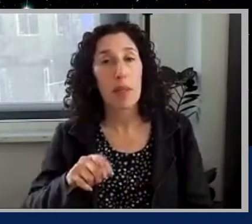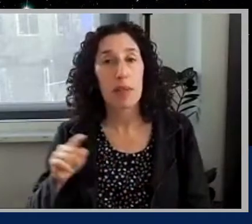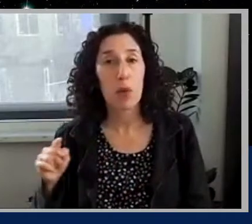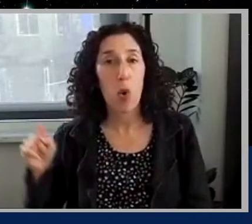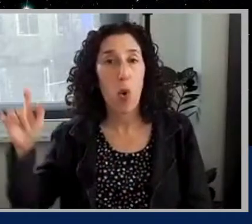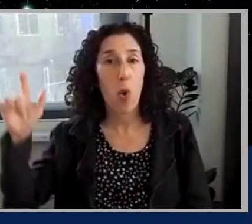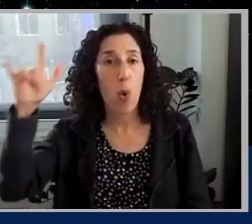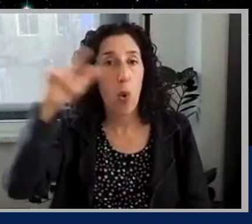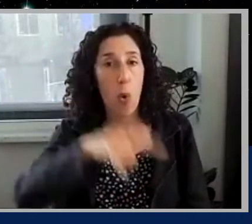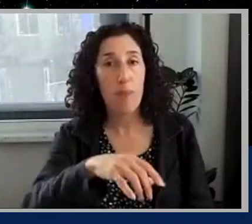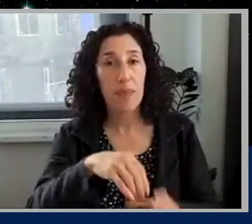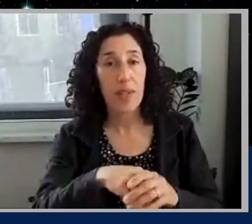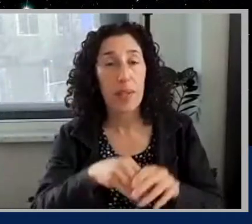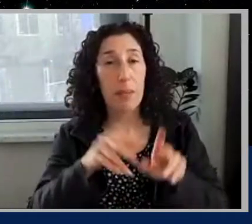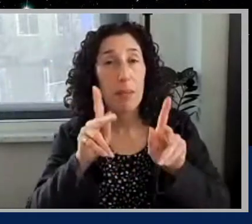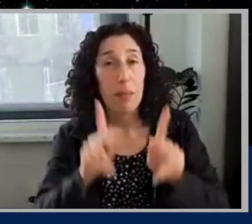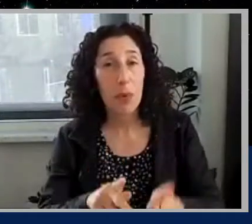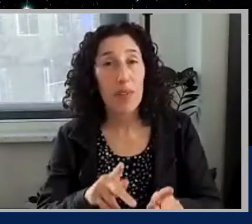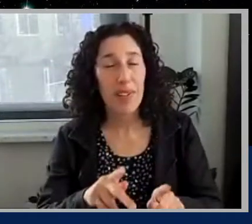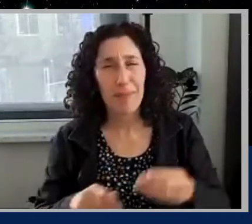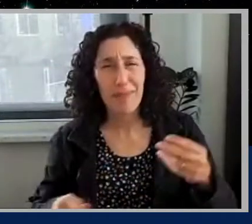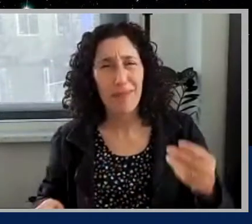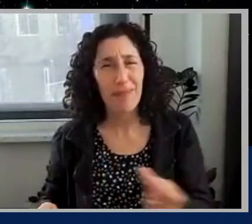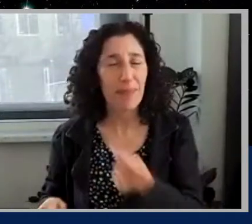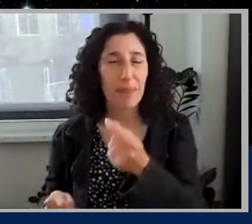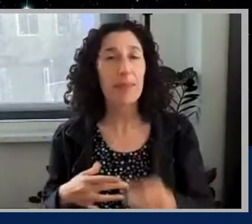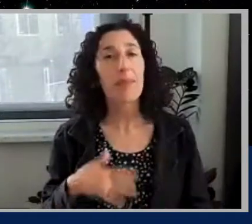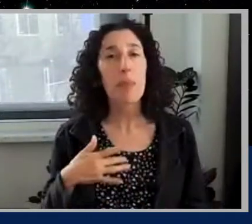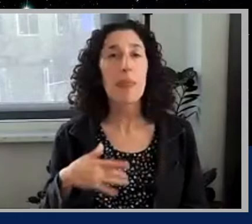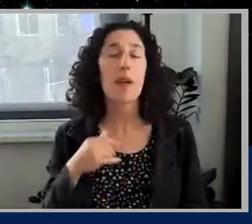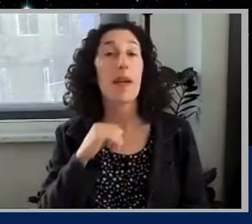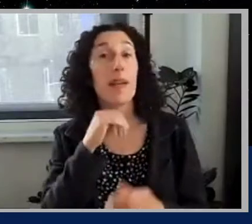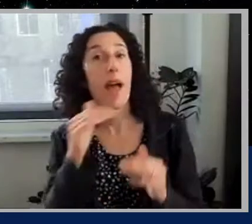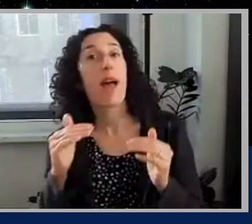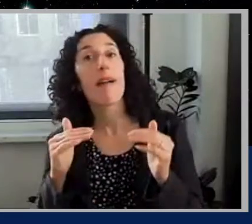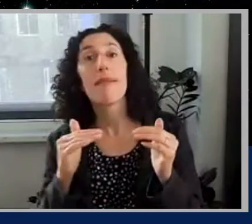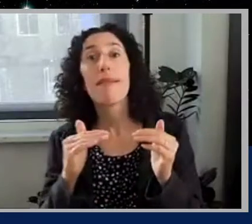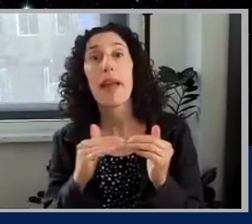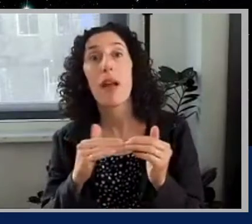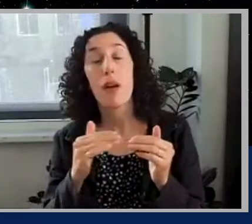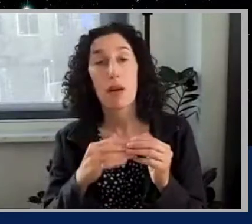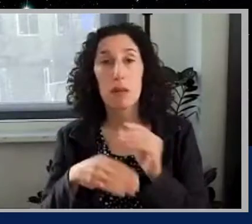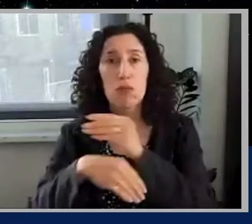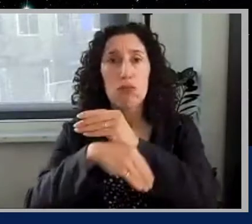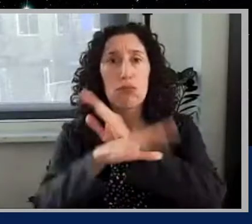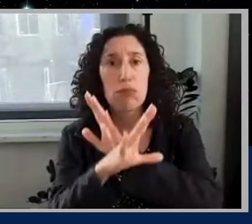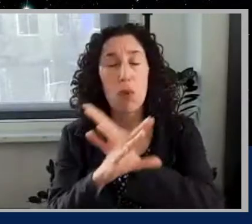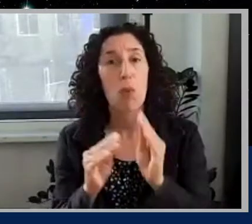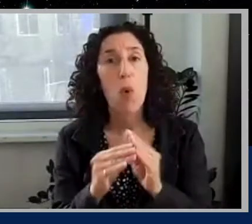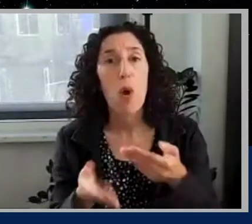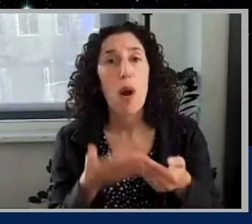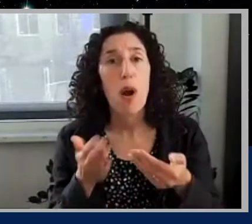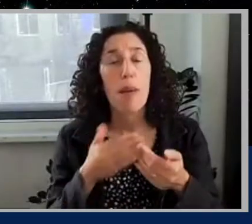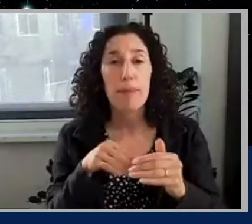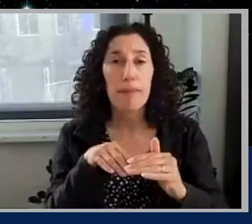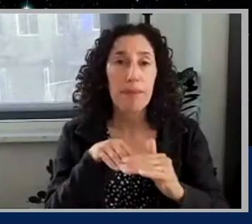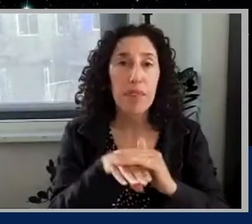looked like we were marching towards something that was making it a lot easier for me,